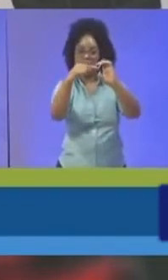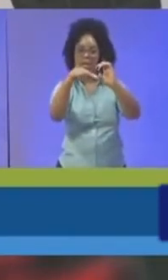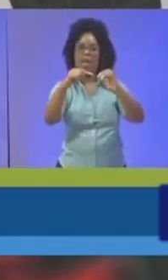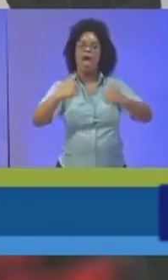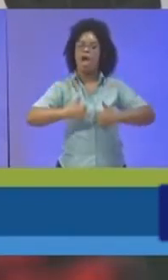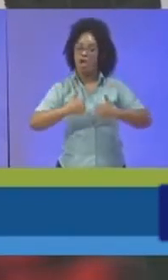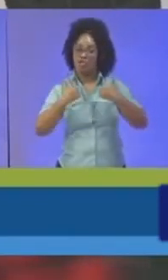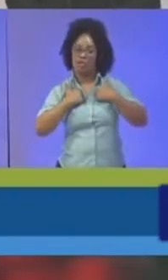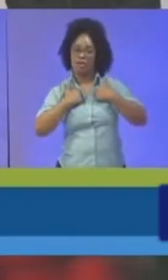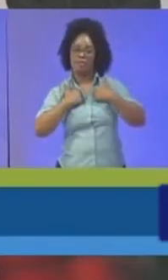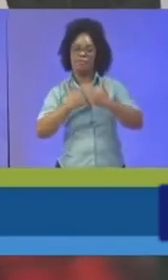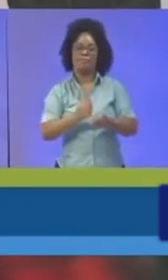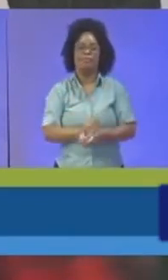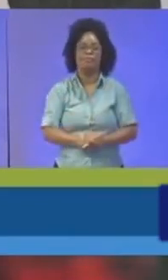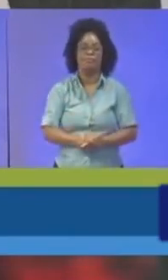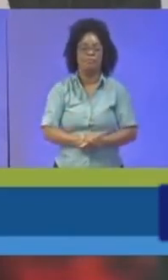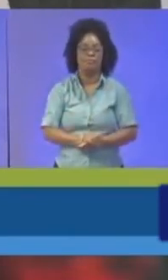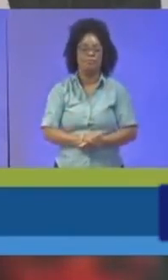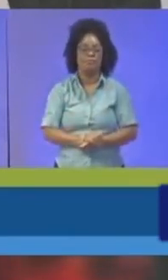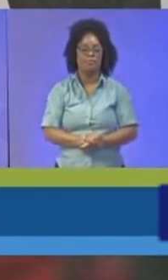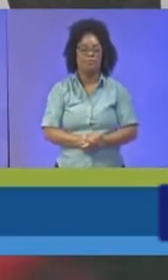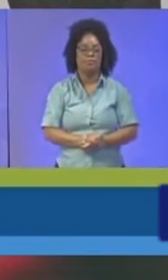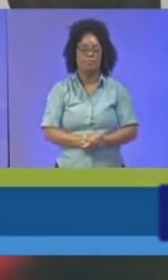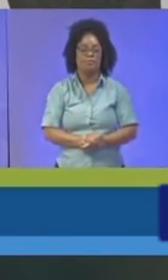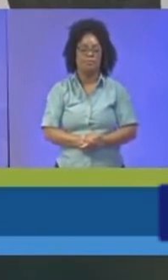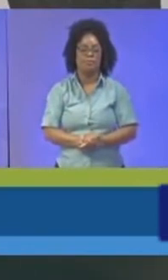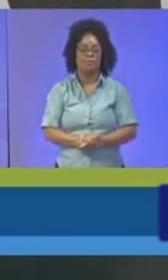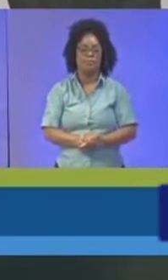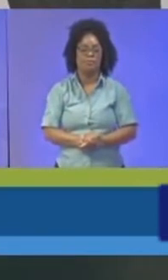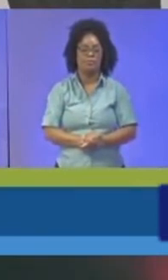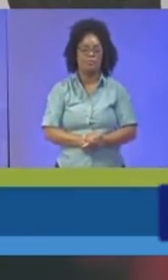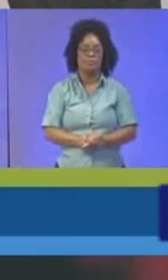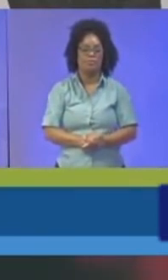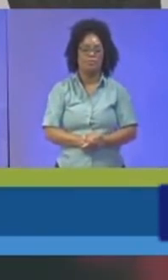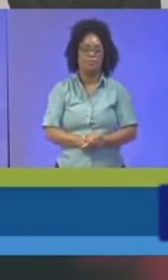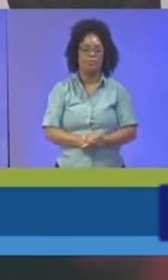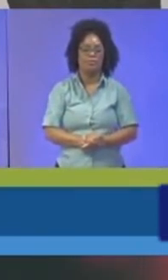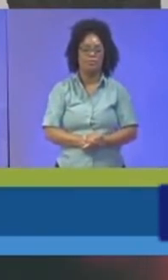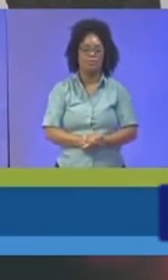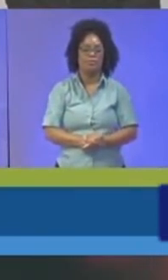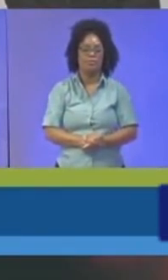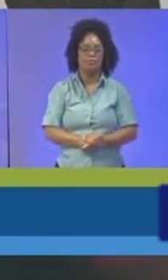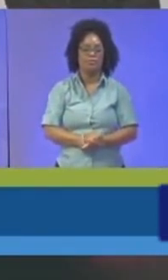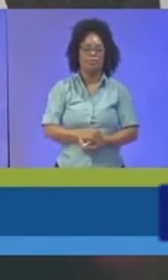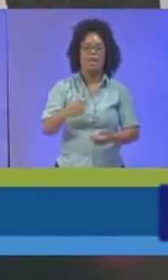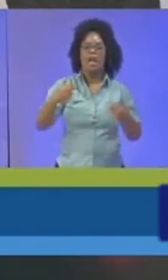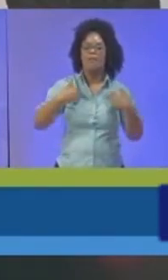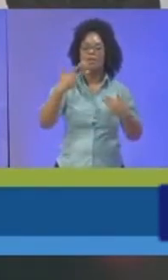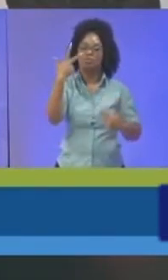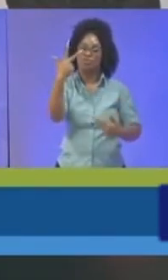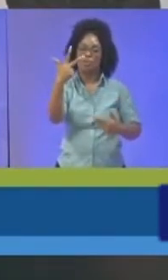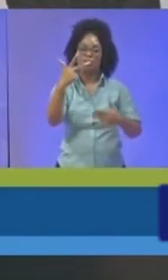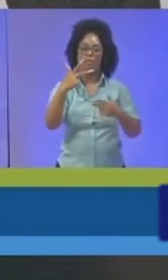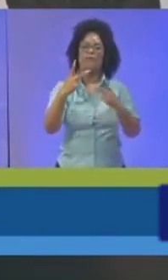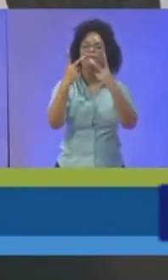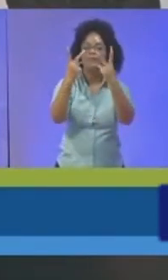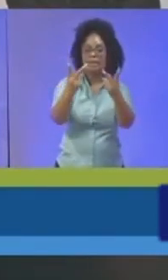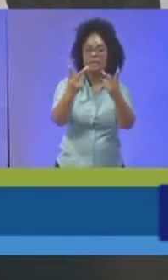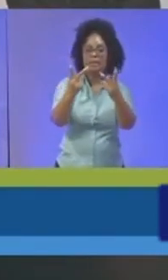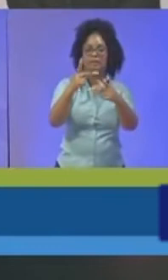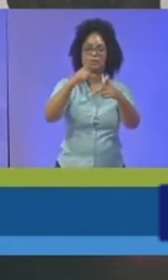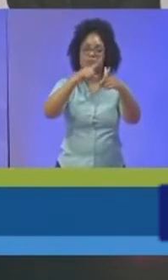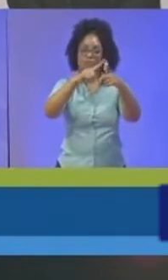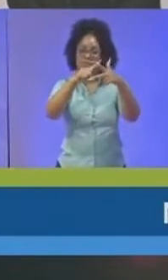And after the admission is screened, we would have a pre-visit screening. Now this is really important for how our clinic